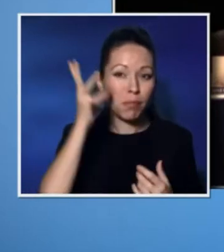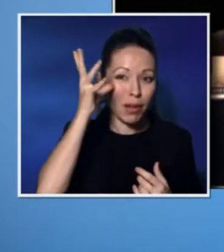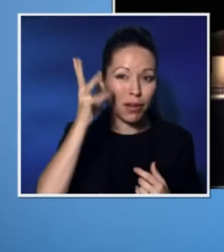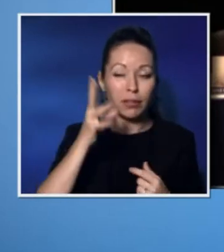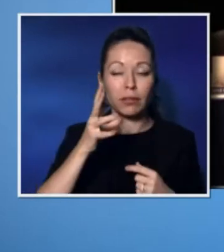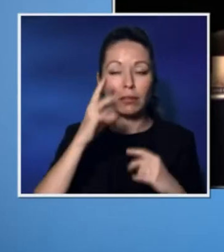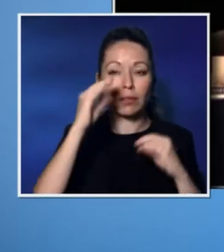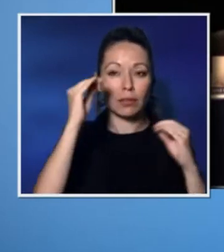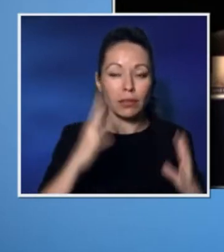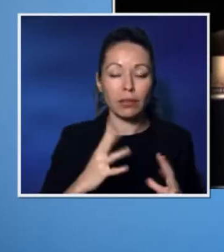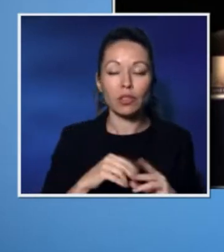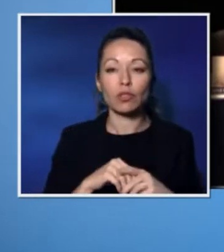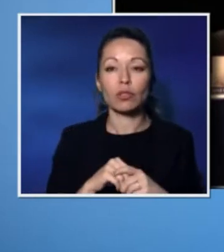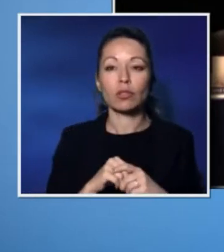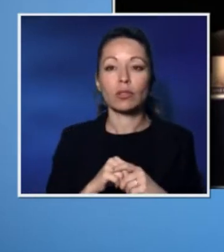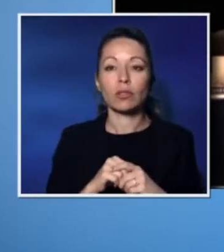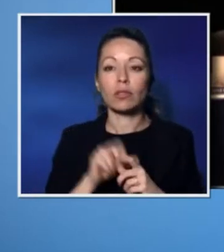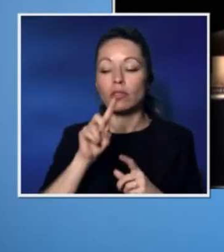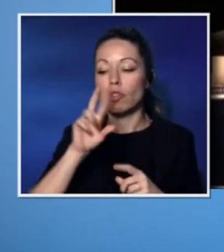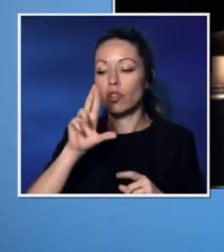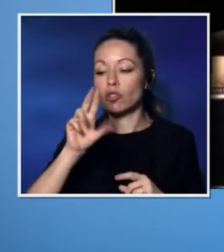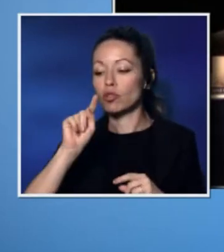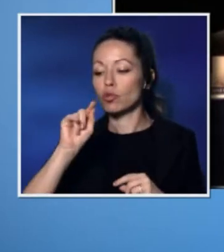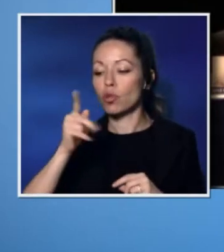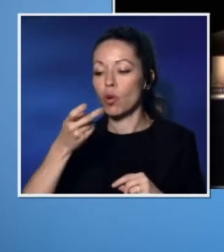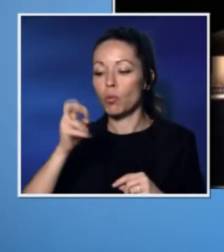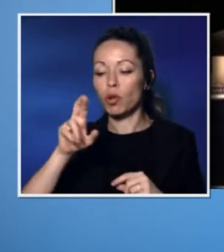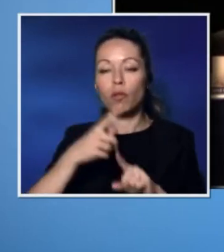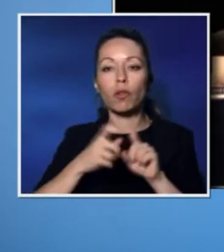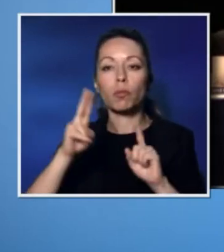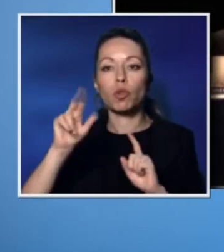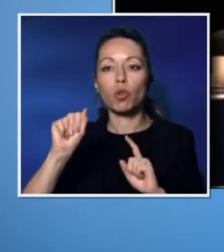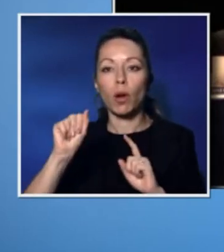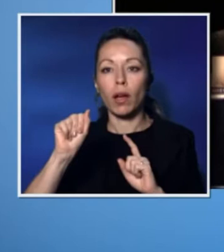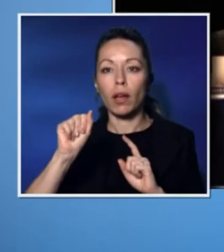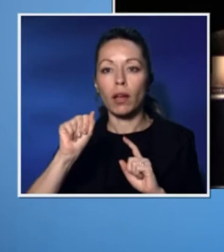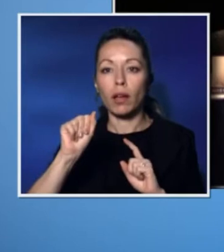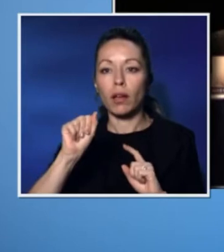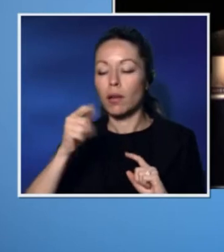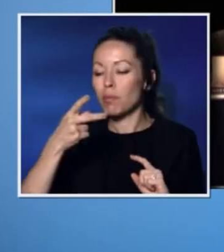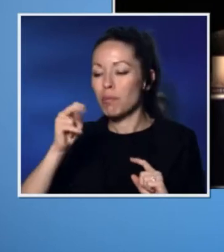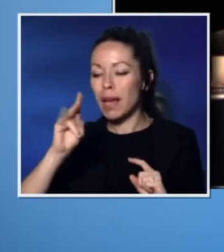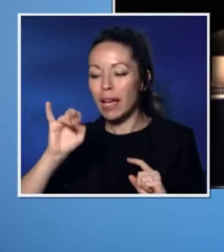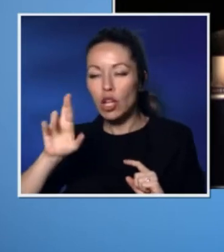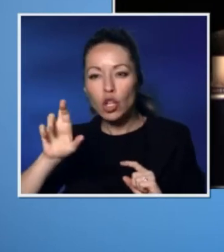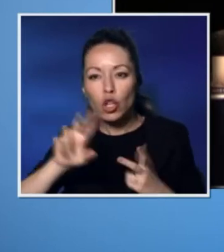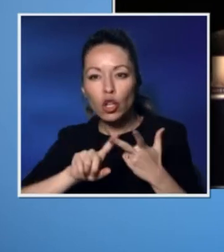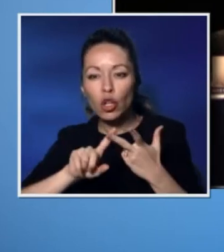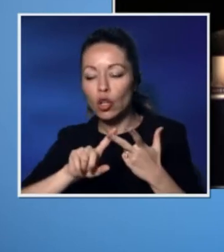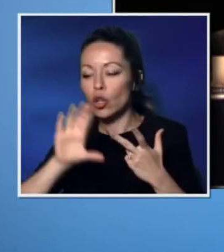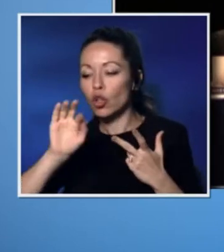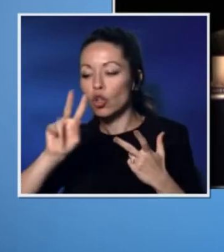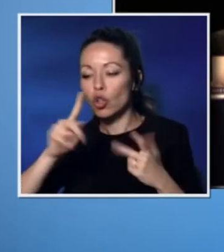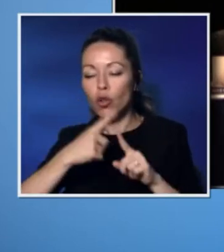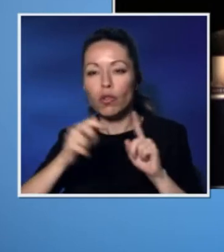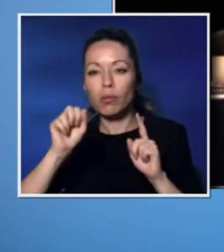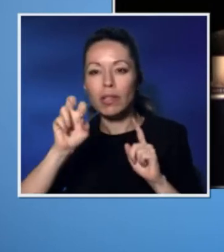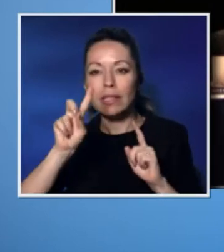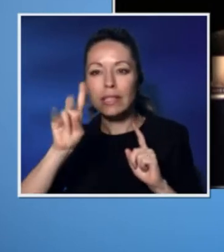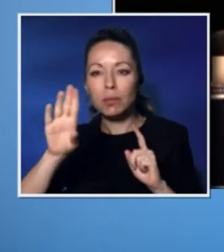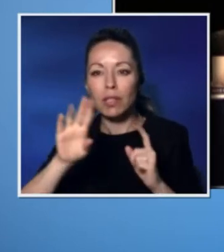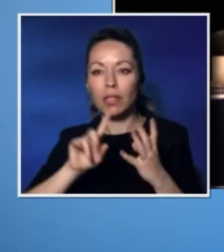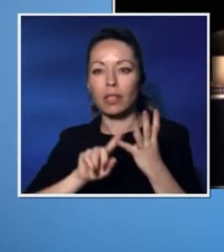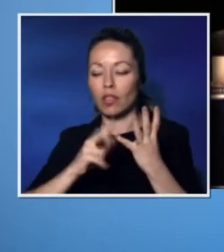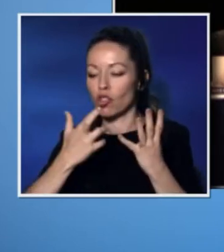teachers, and Dr. Irene Toper from the University of Arizona, Rajiv Panikkar, Andrea Cook from ASDB, and Colin Grandia,